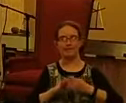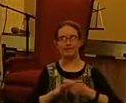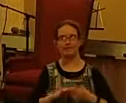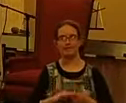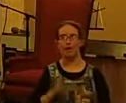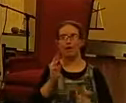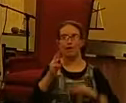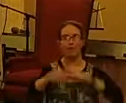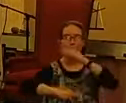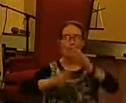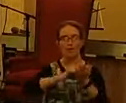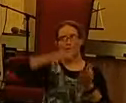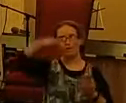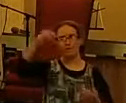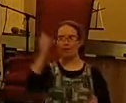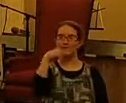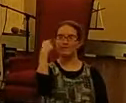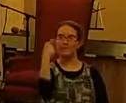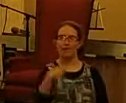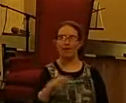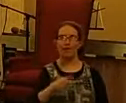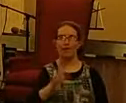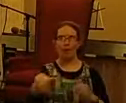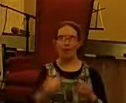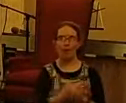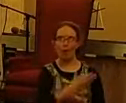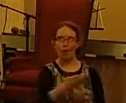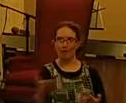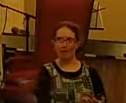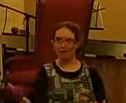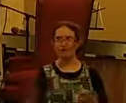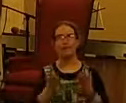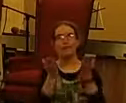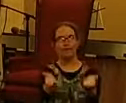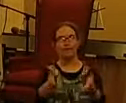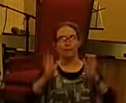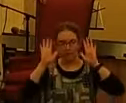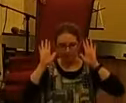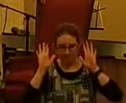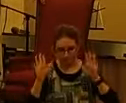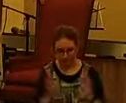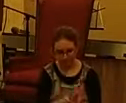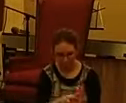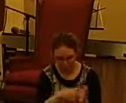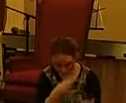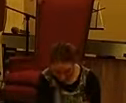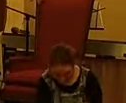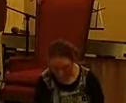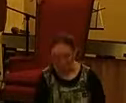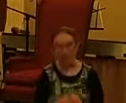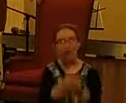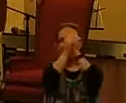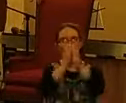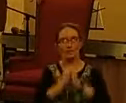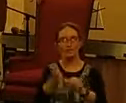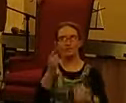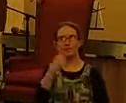them, and saith unto him, all these things will I give thee if thou wilt fall down and worship